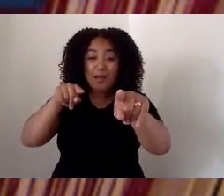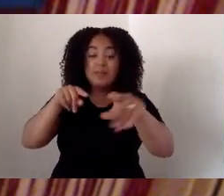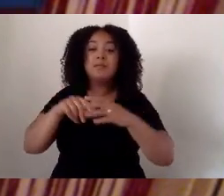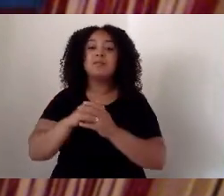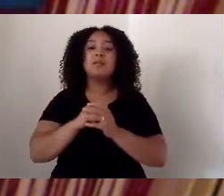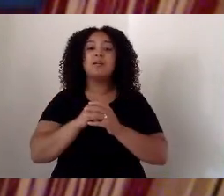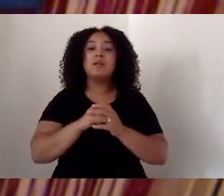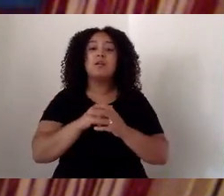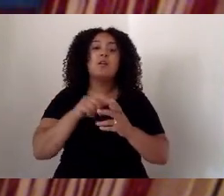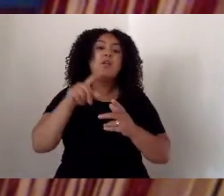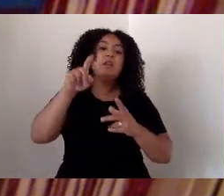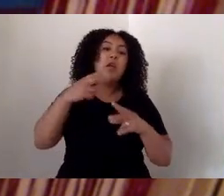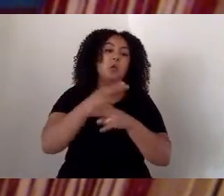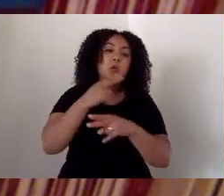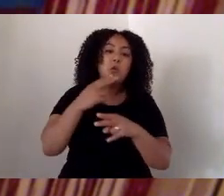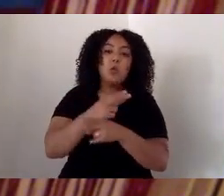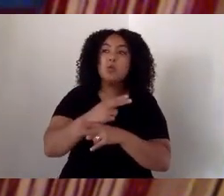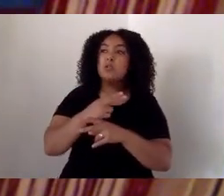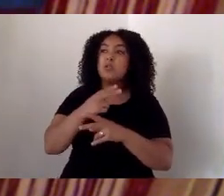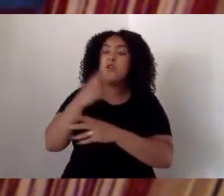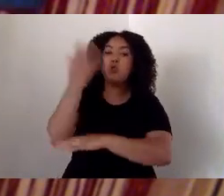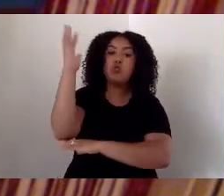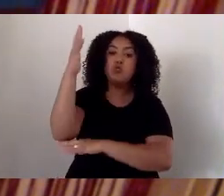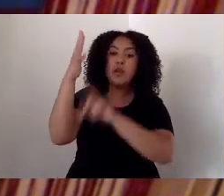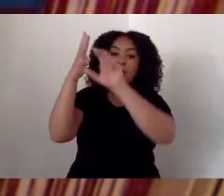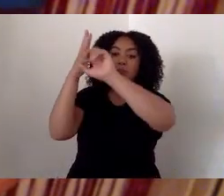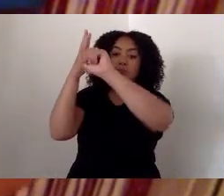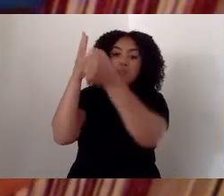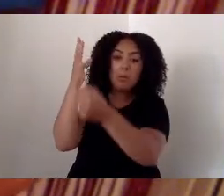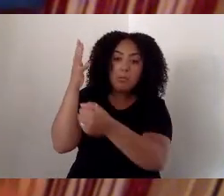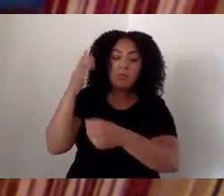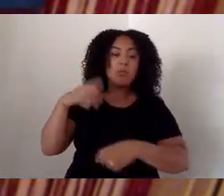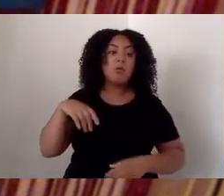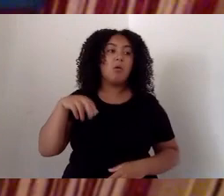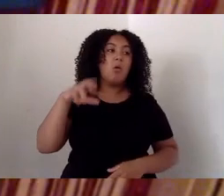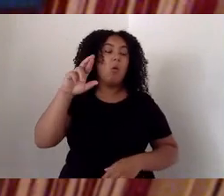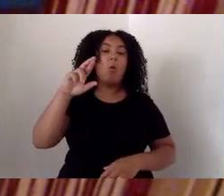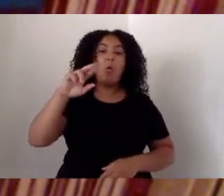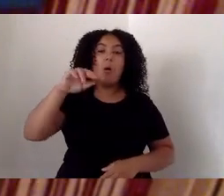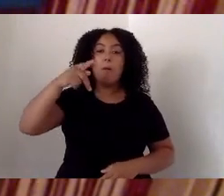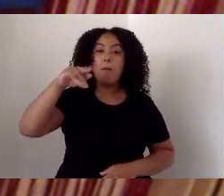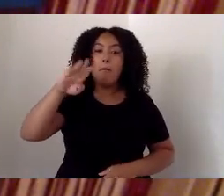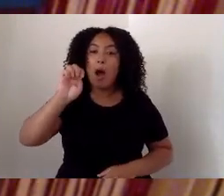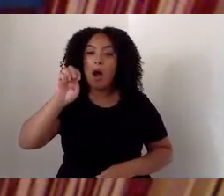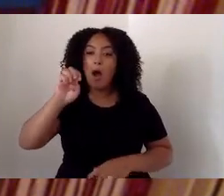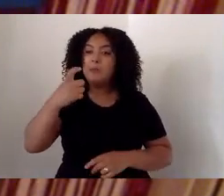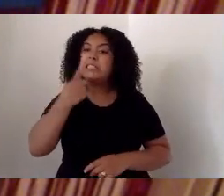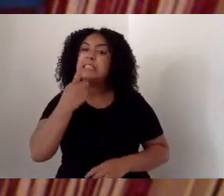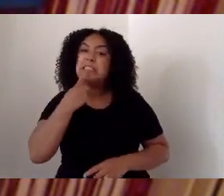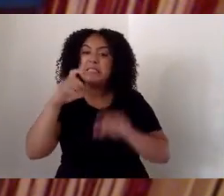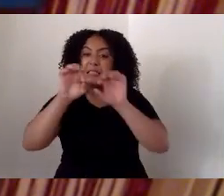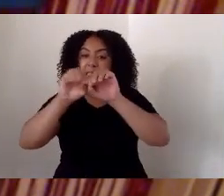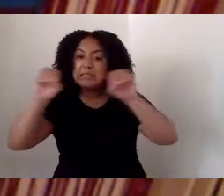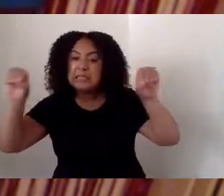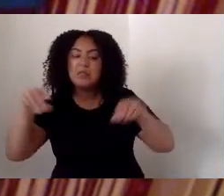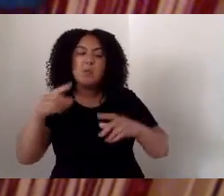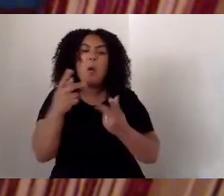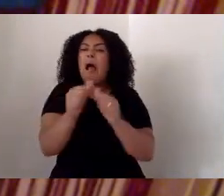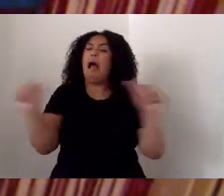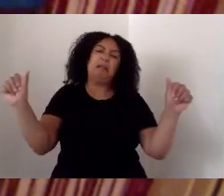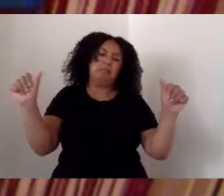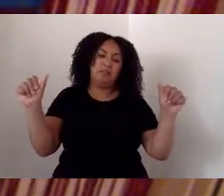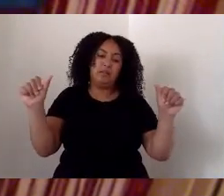broom handle, you could use a rusty old pipe, whatever you want. And lastly, we're gonna need some tape or anything